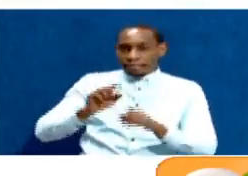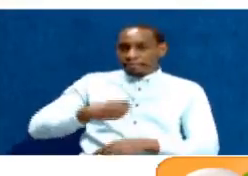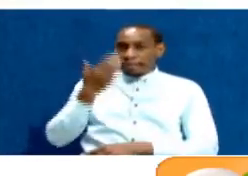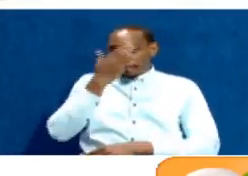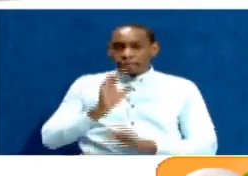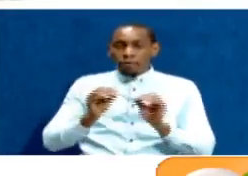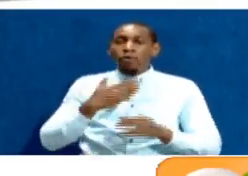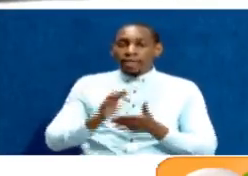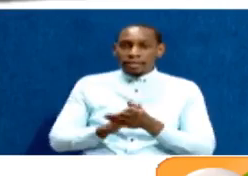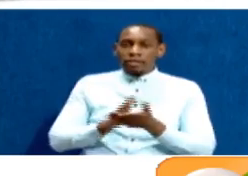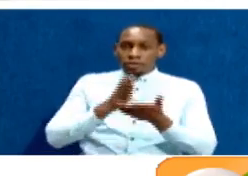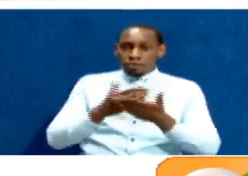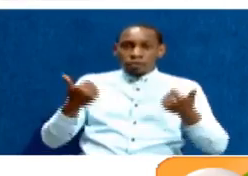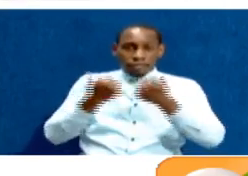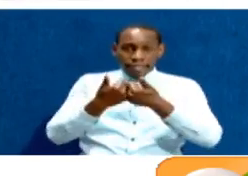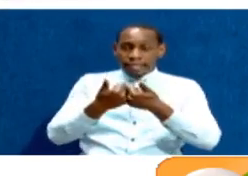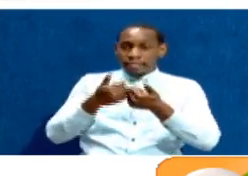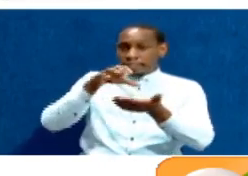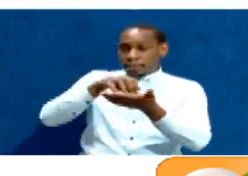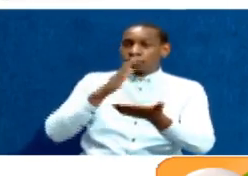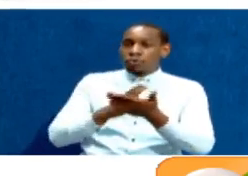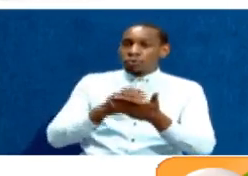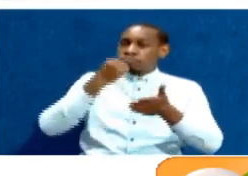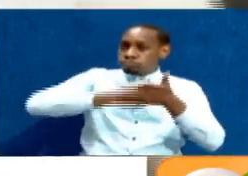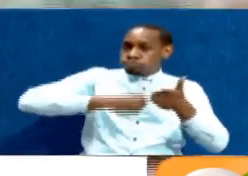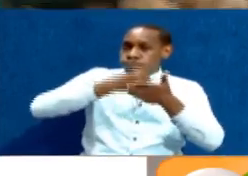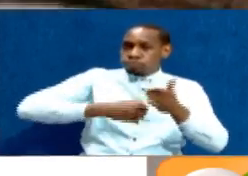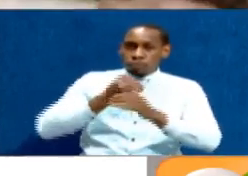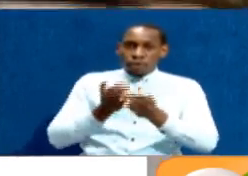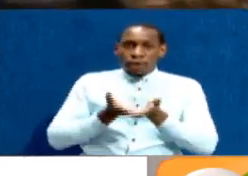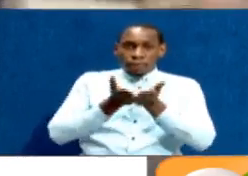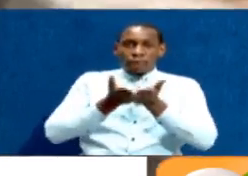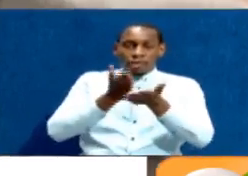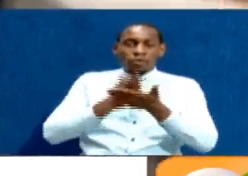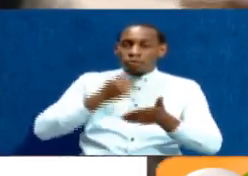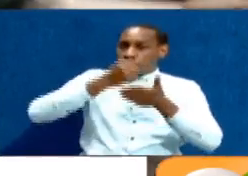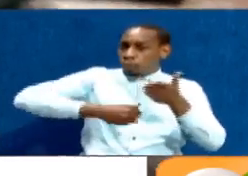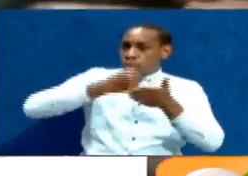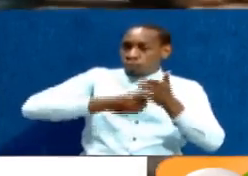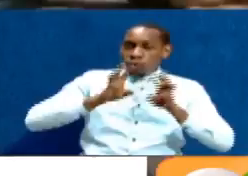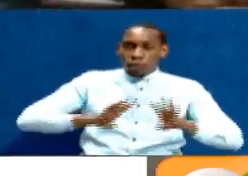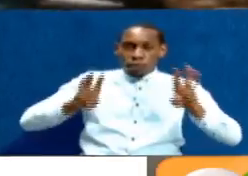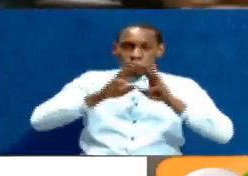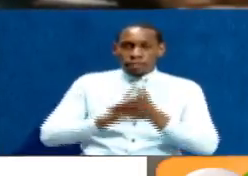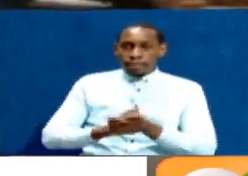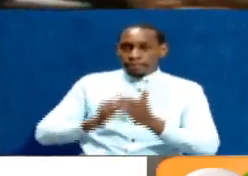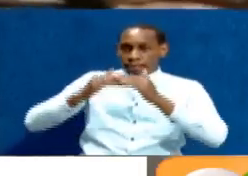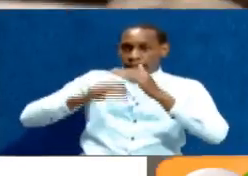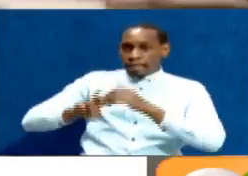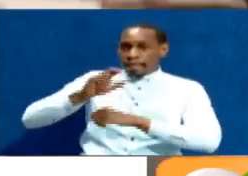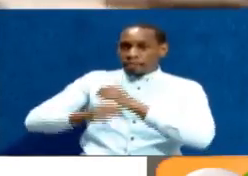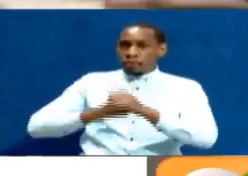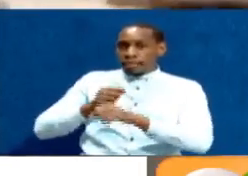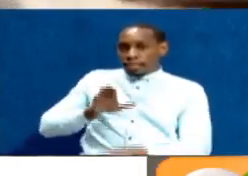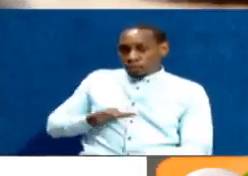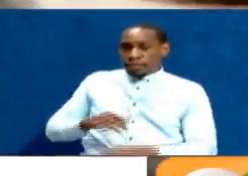nataka kupambana na hali yangu. Yaani nitangangana na hii boti niipatie justice ile na deserve. In less than 2 years, Asiya